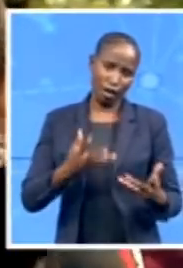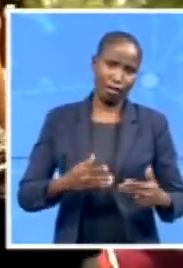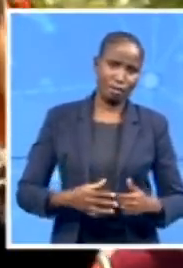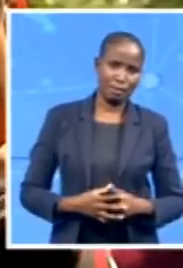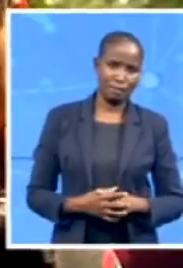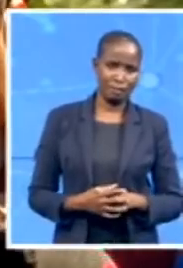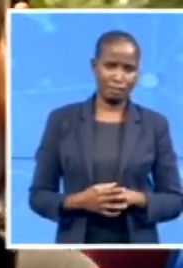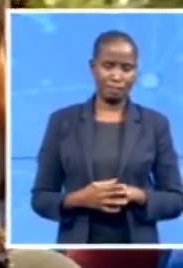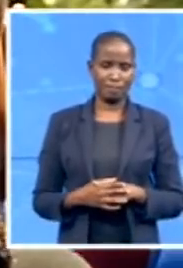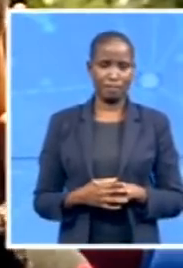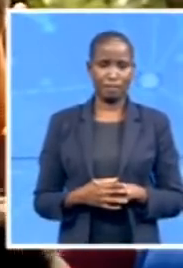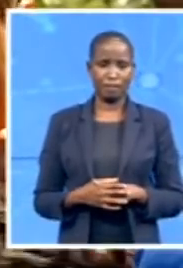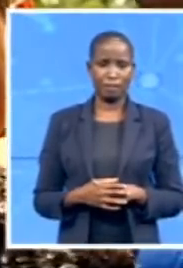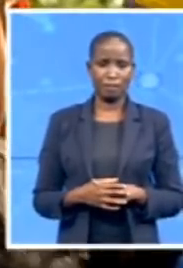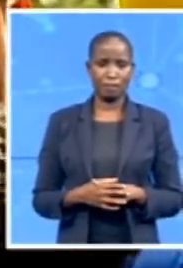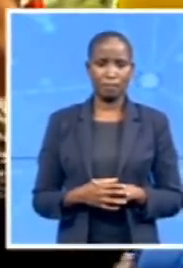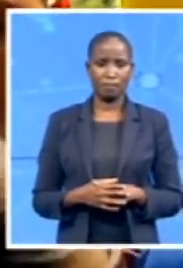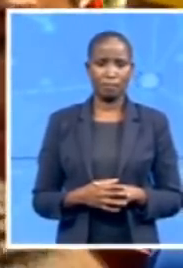Hello, Blazing.